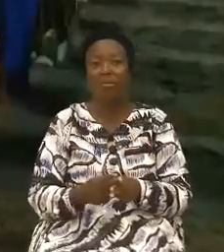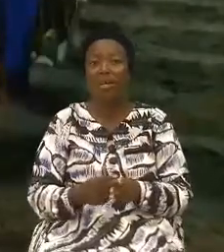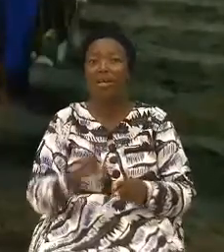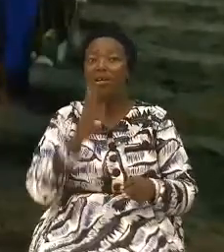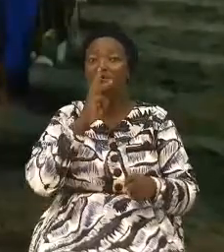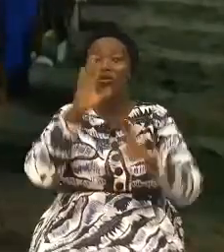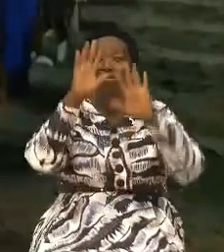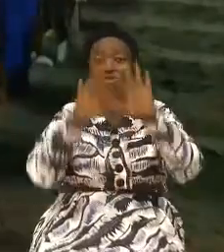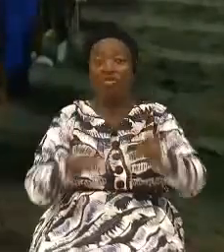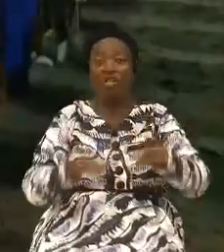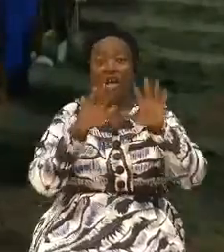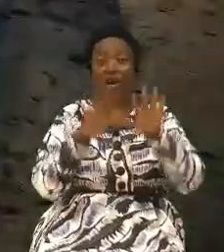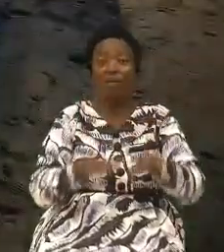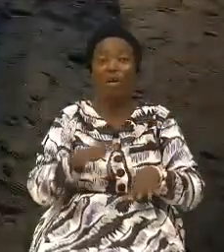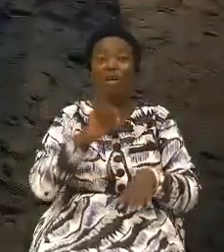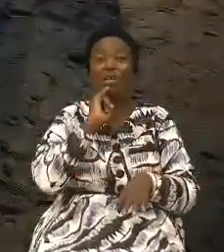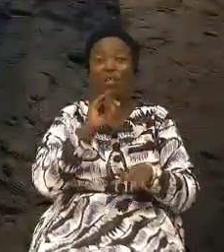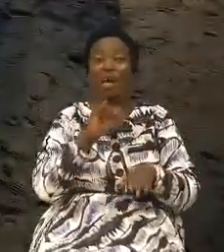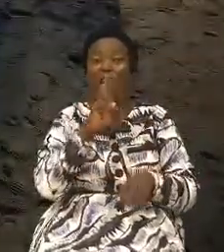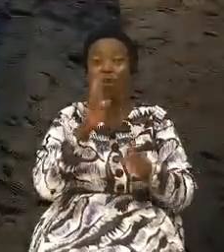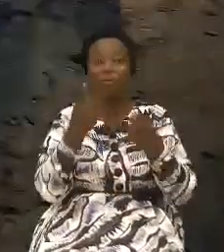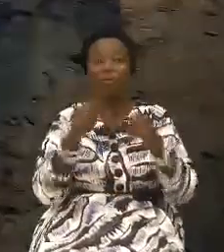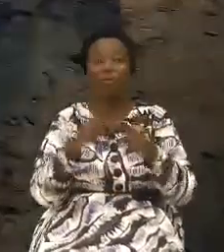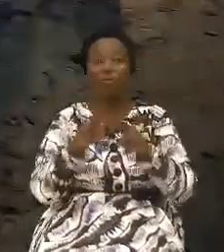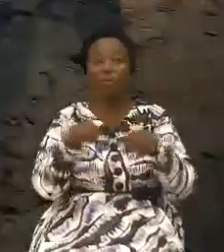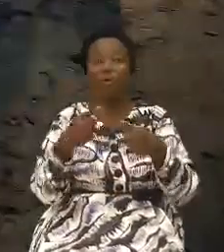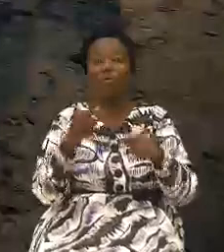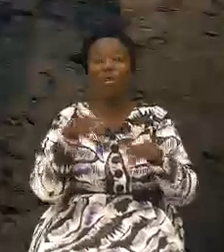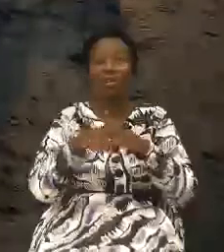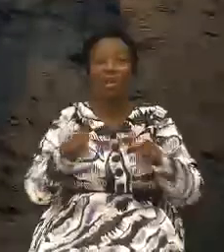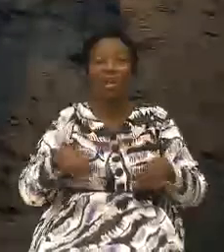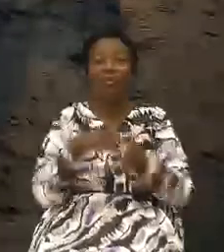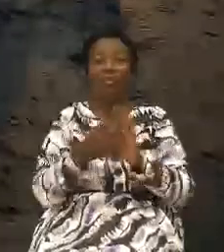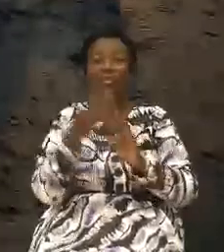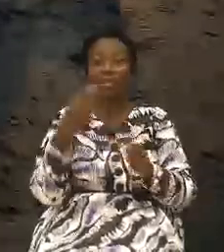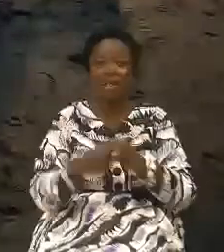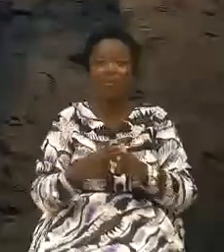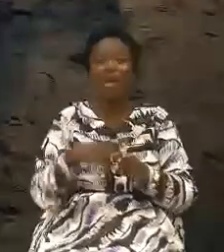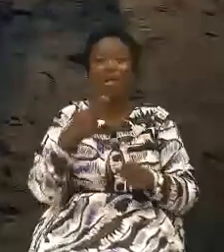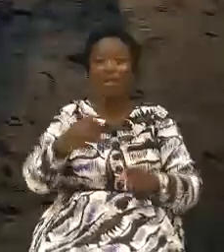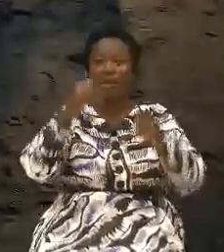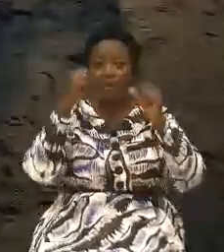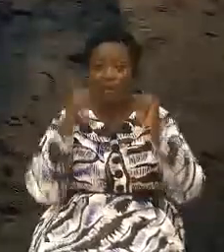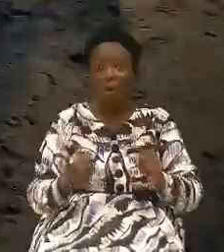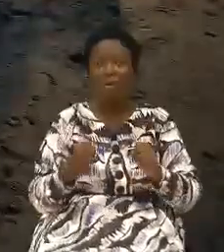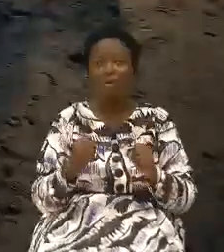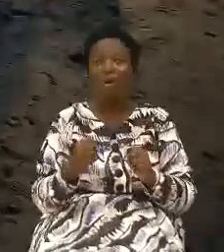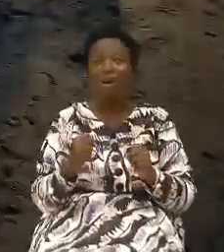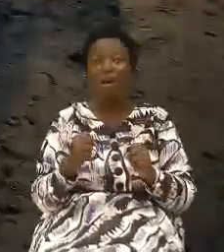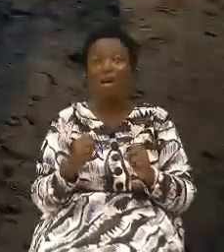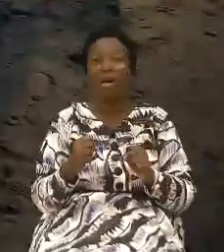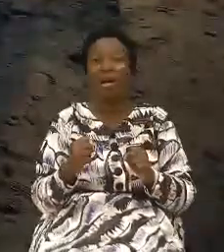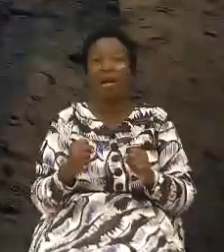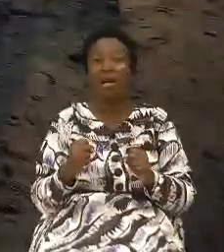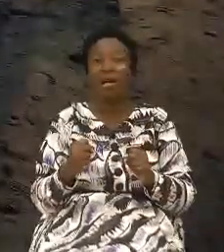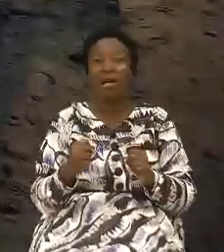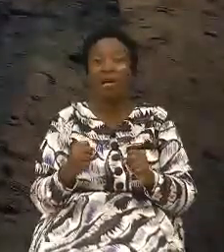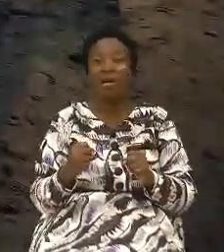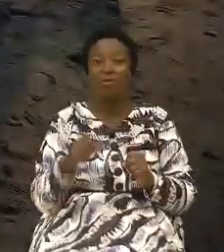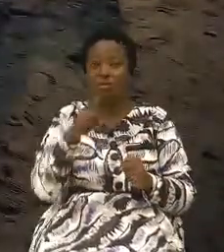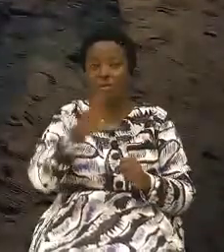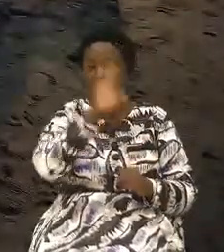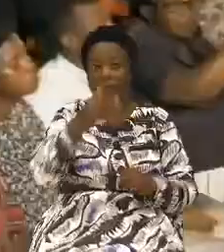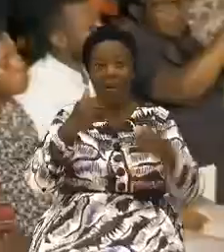Showers are going to come in your life. The power you never had, the vision you never